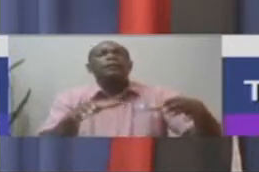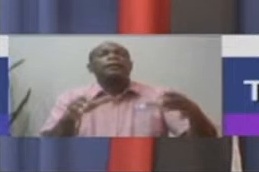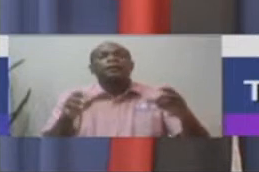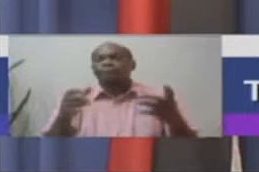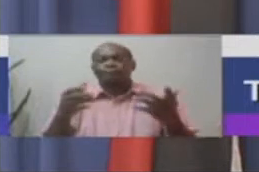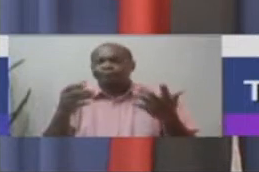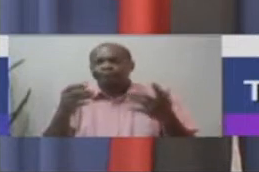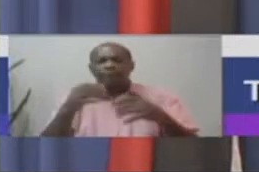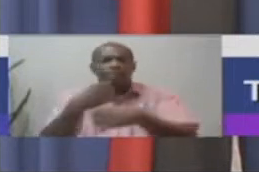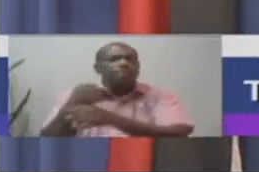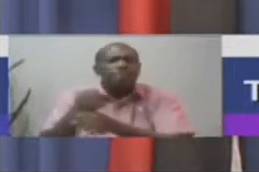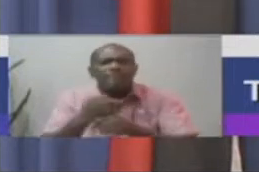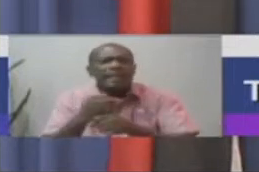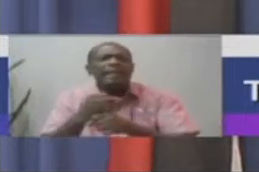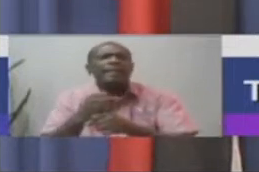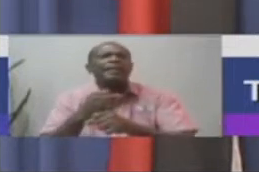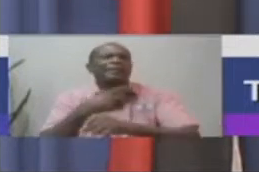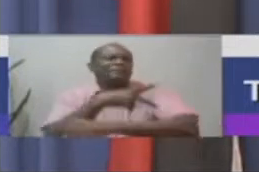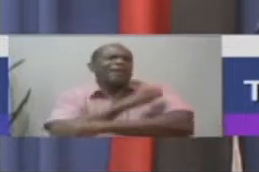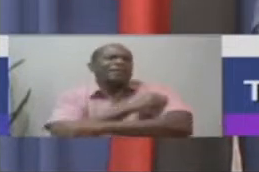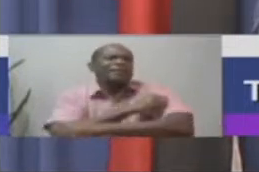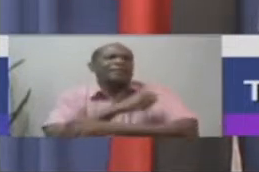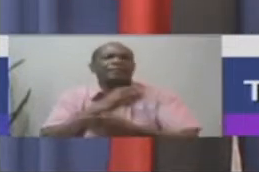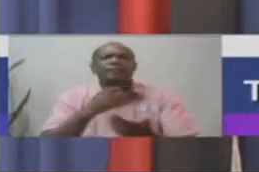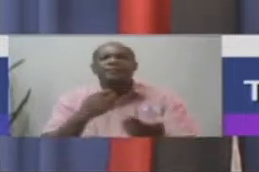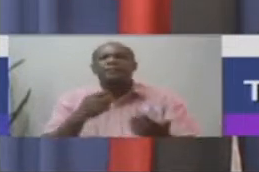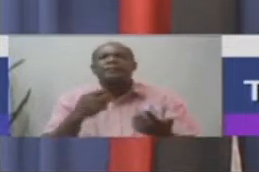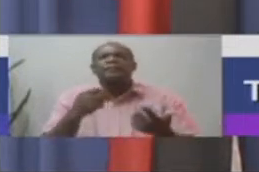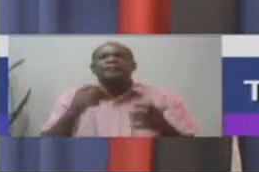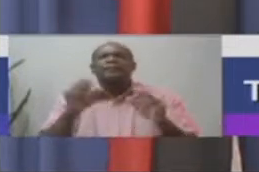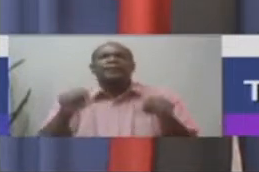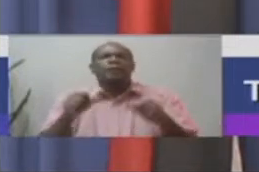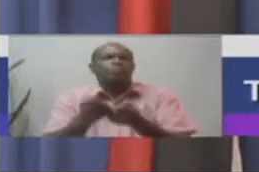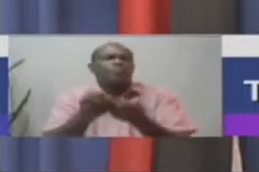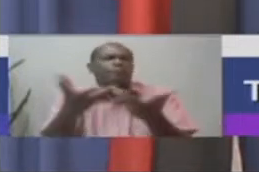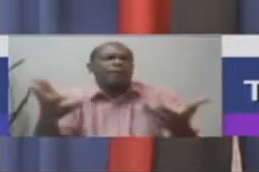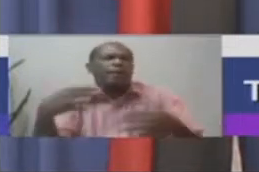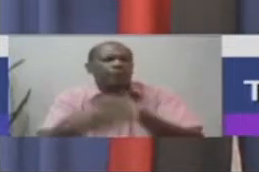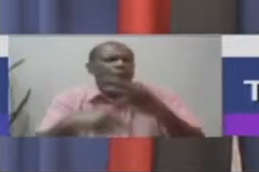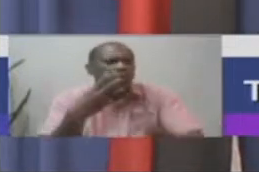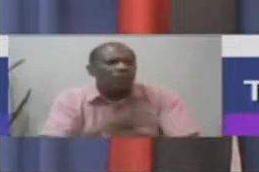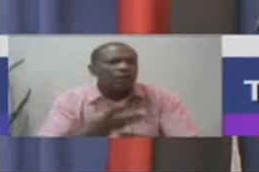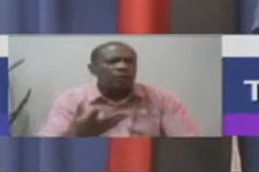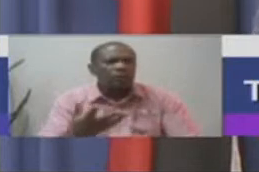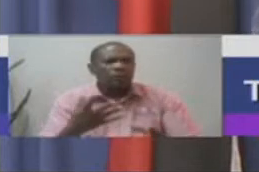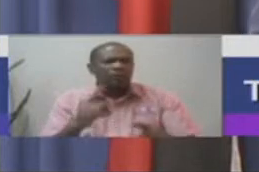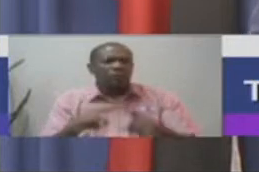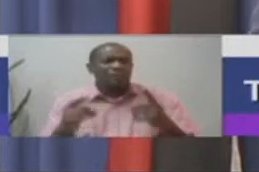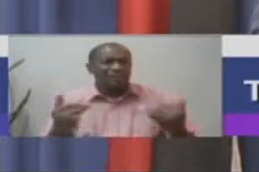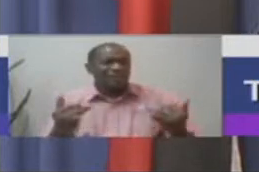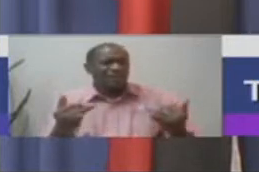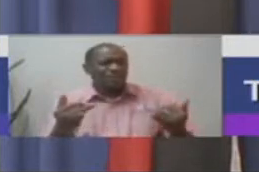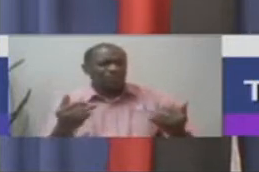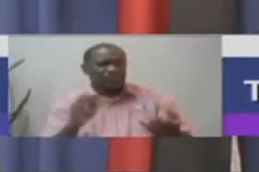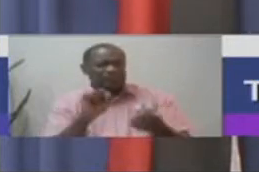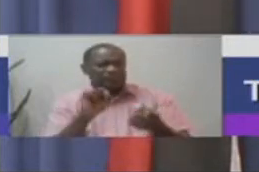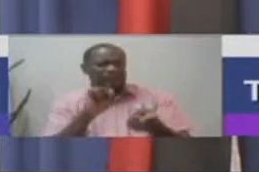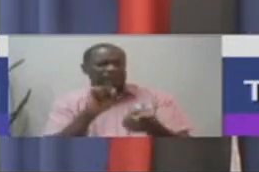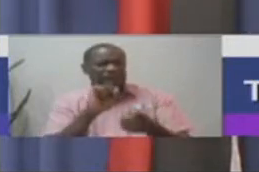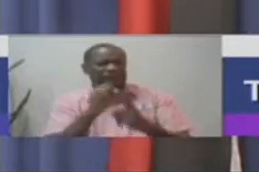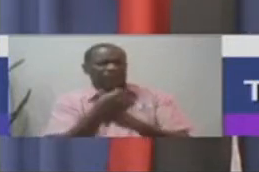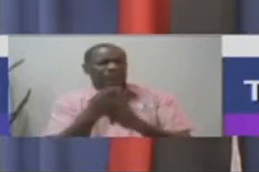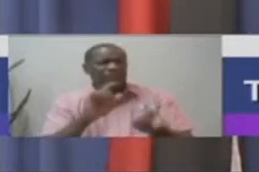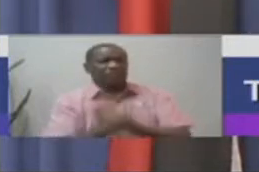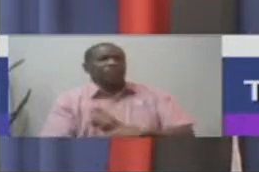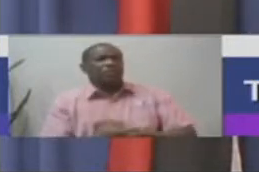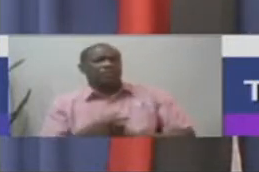You look and you see what's going on there now, where the situation has changed completely because the virus has exploded in India, and